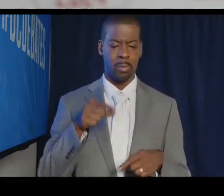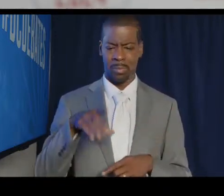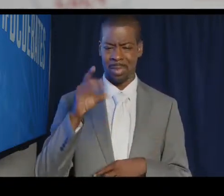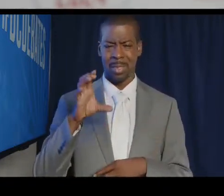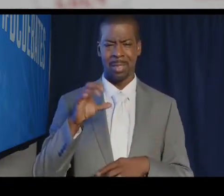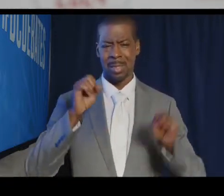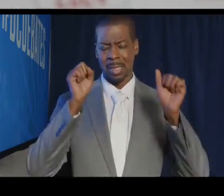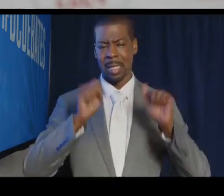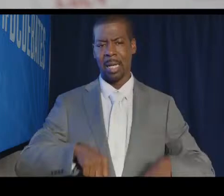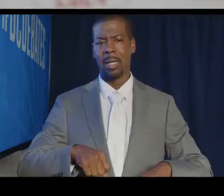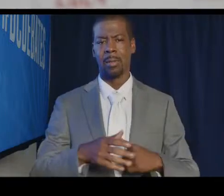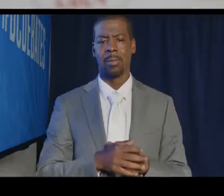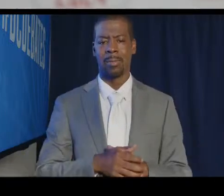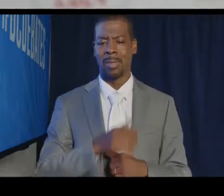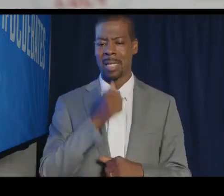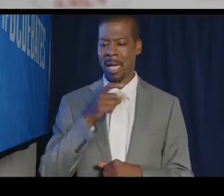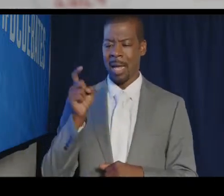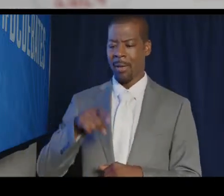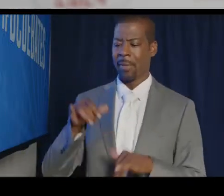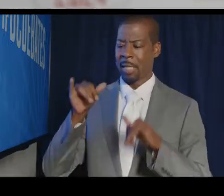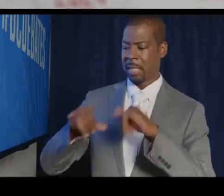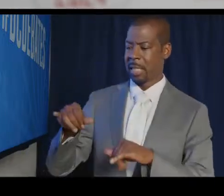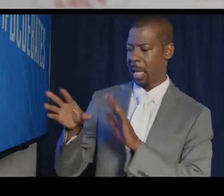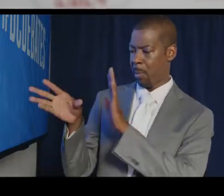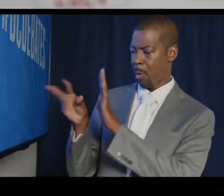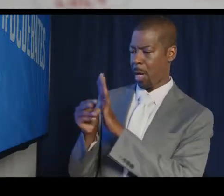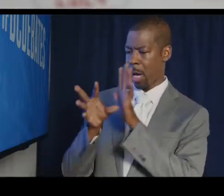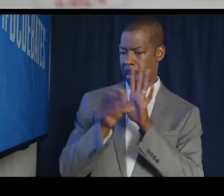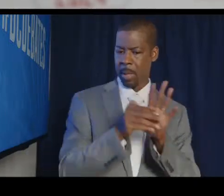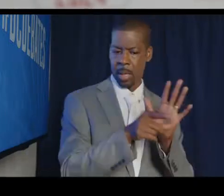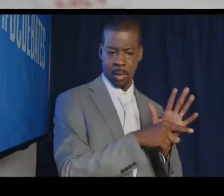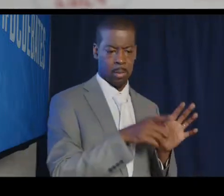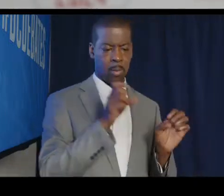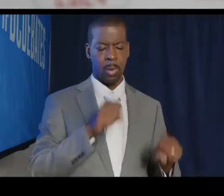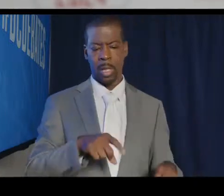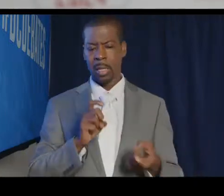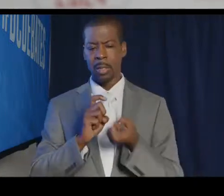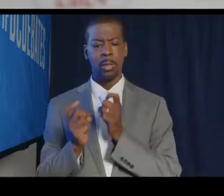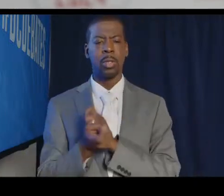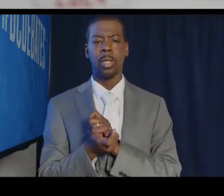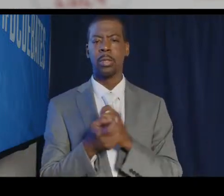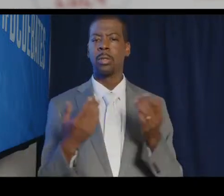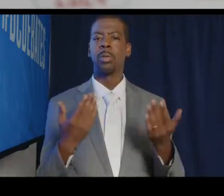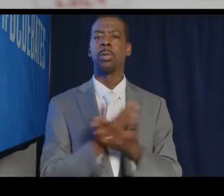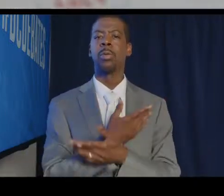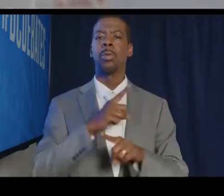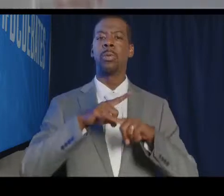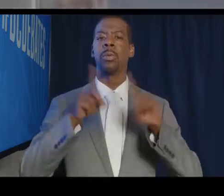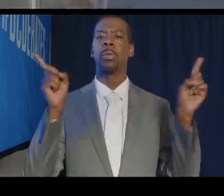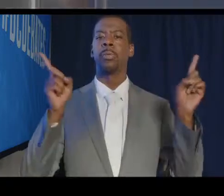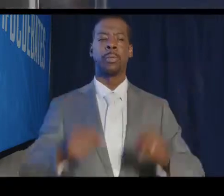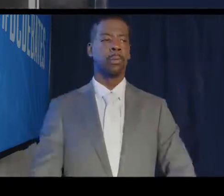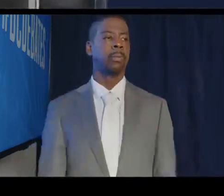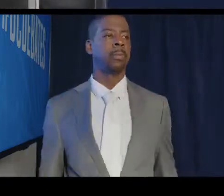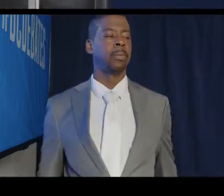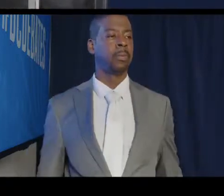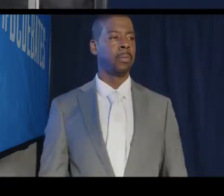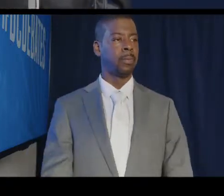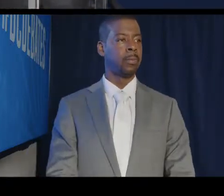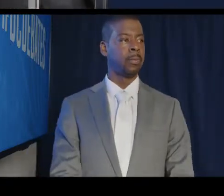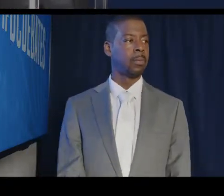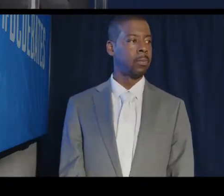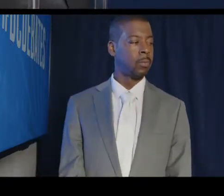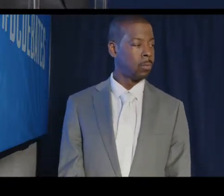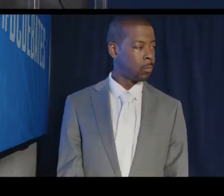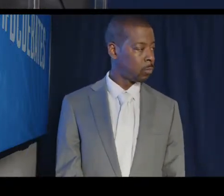we don't have to do it like anyone else has done it. We don't have to keep doing it the way we've been doing it. We can choose to do it differently. Thank you. Councilmember White, do we need to